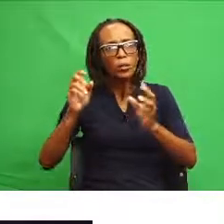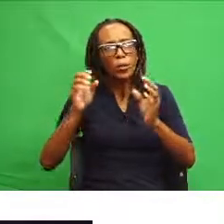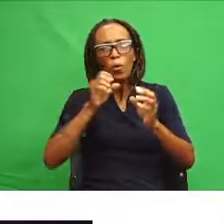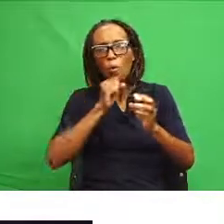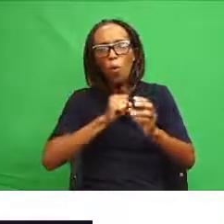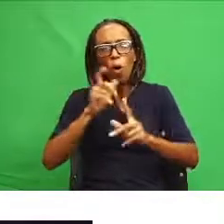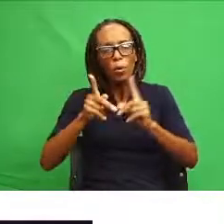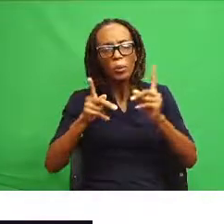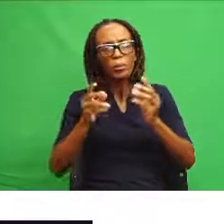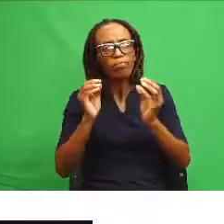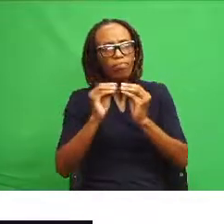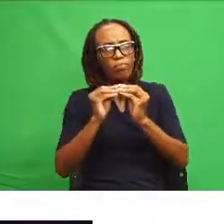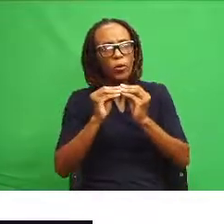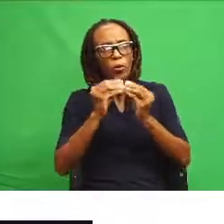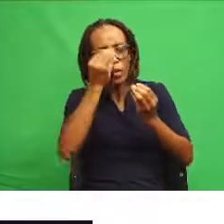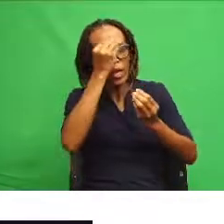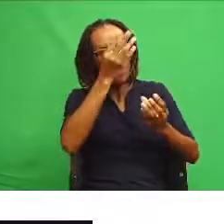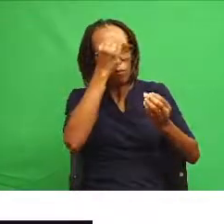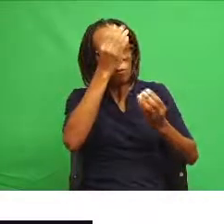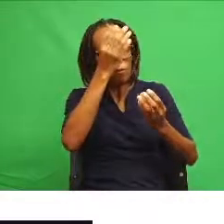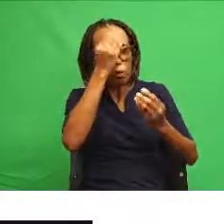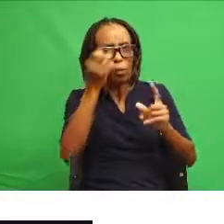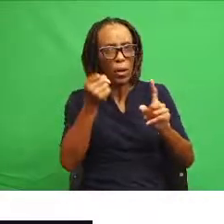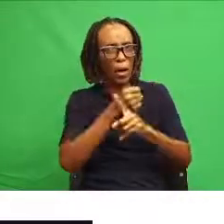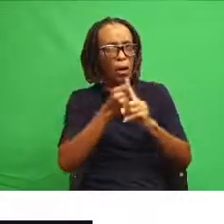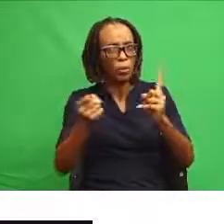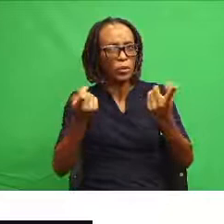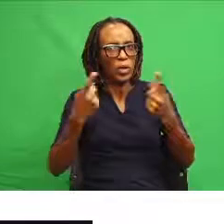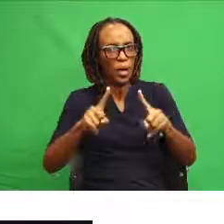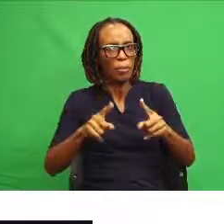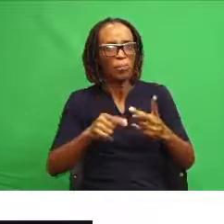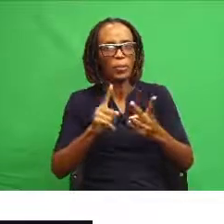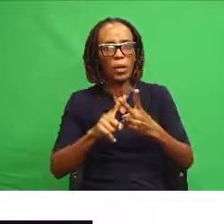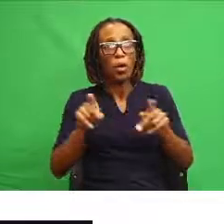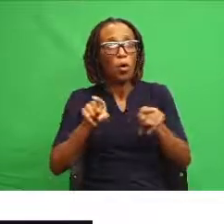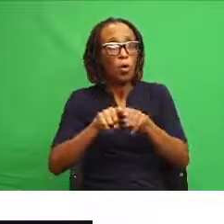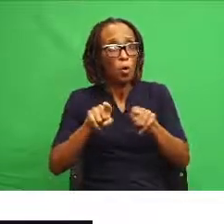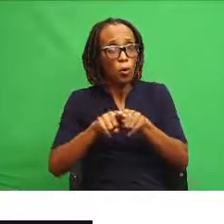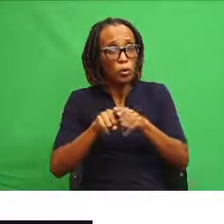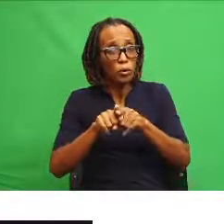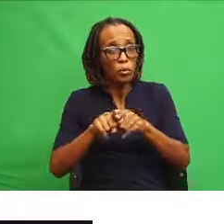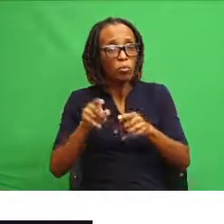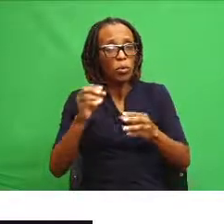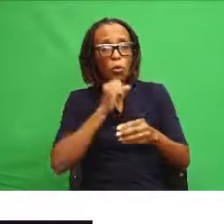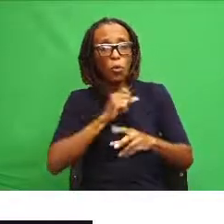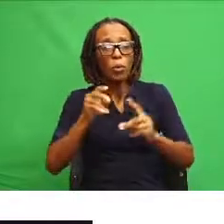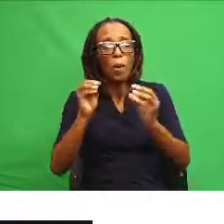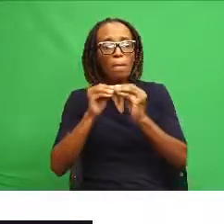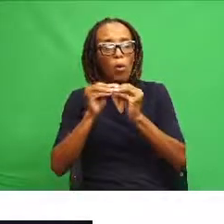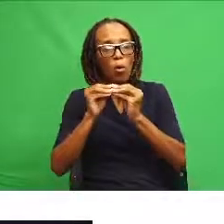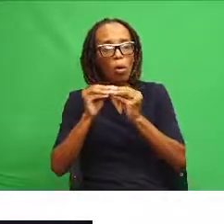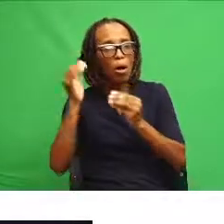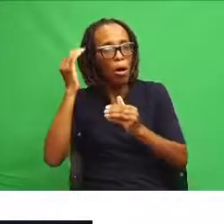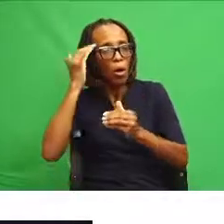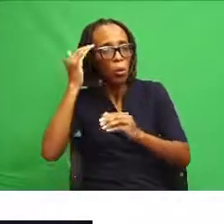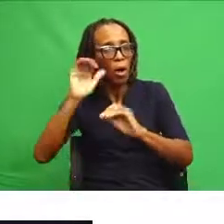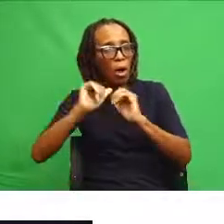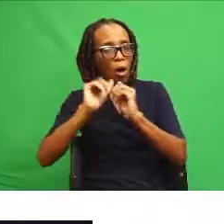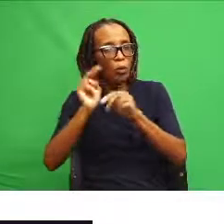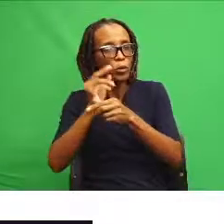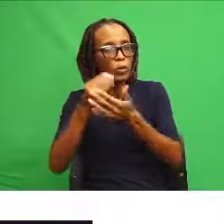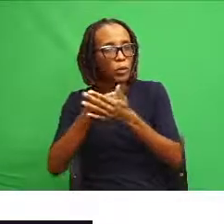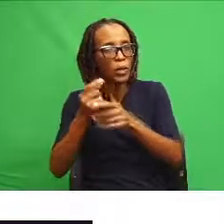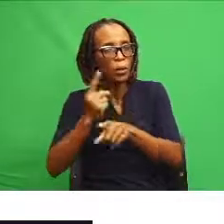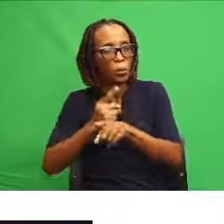financial abuse. Secondly, sensitization and awareness of financial literacy for older persons.